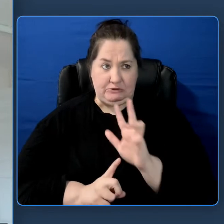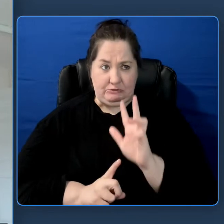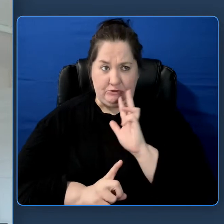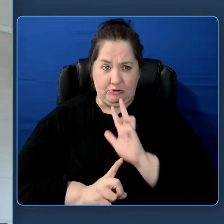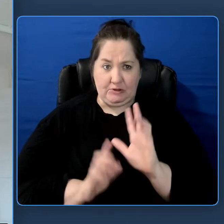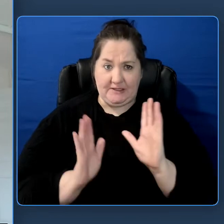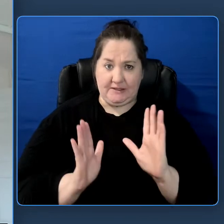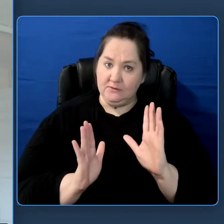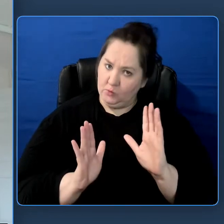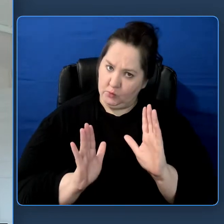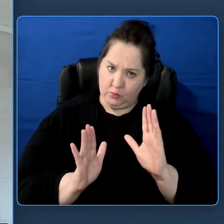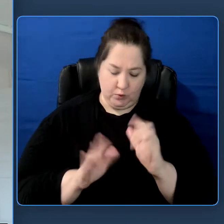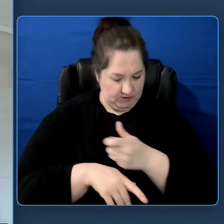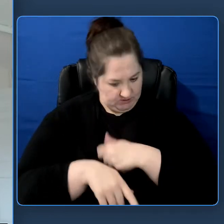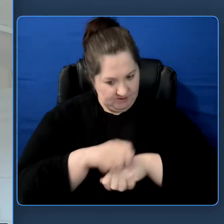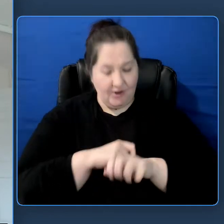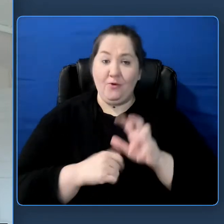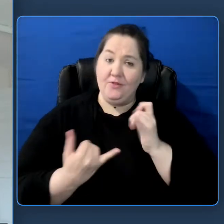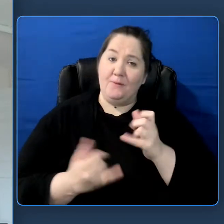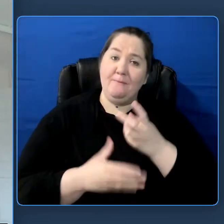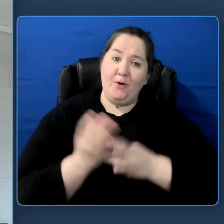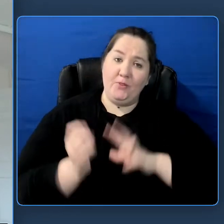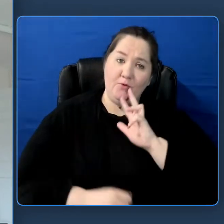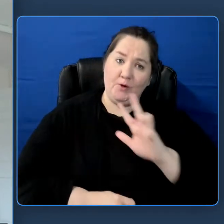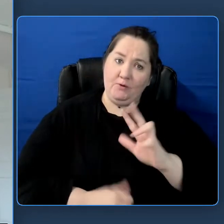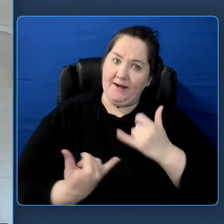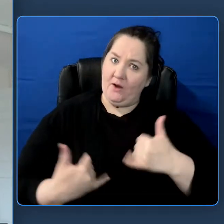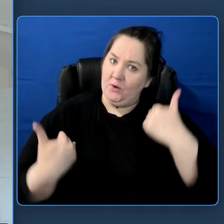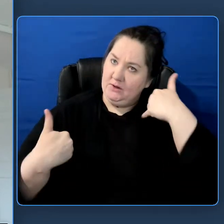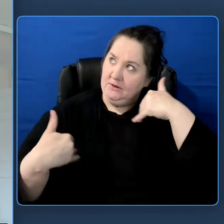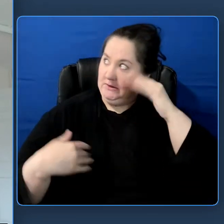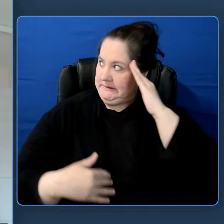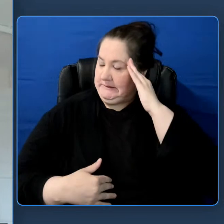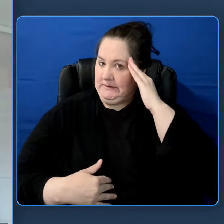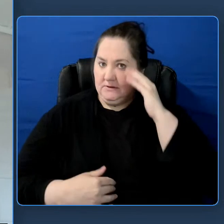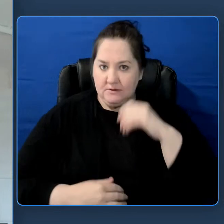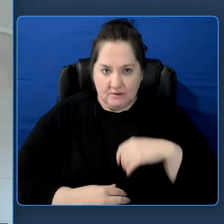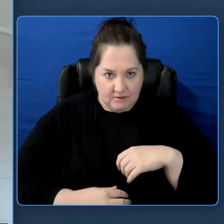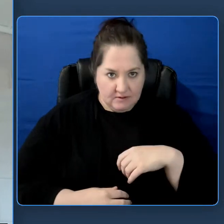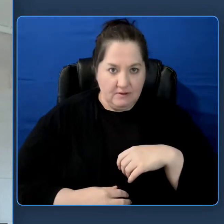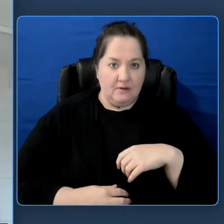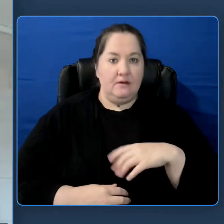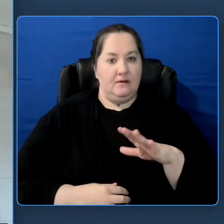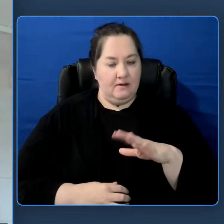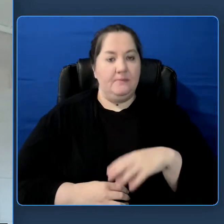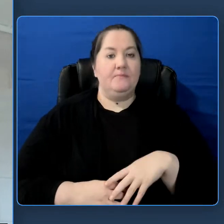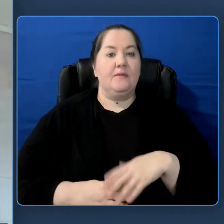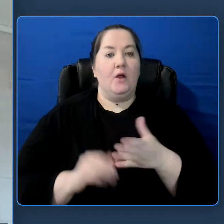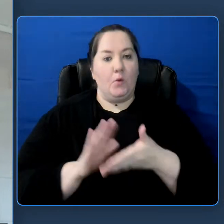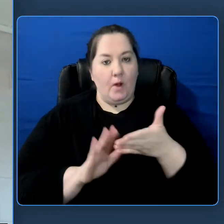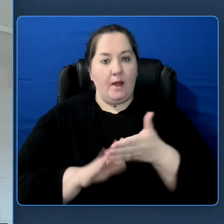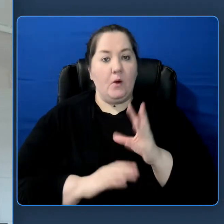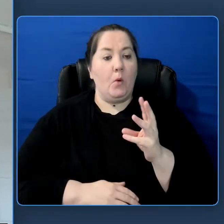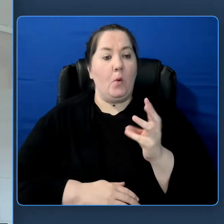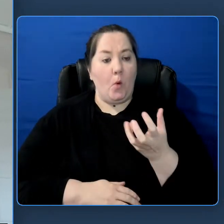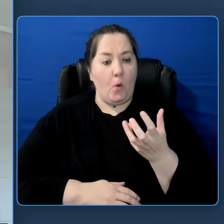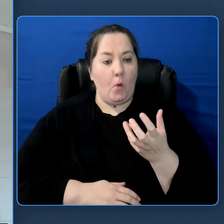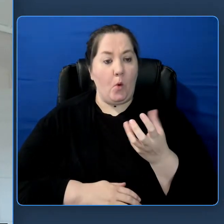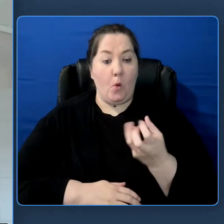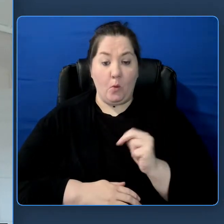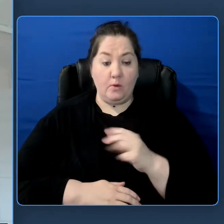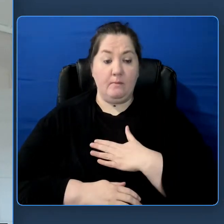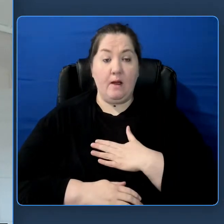I'm in the trenches right now. They're 3 years old. I run and own a business